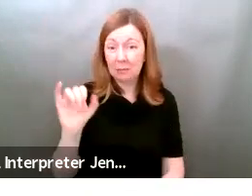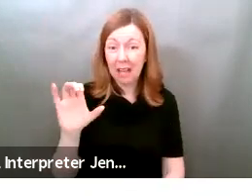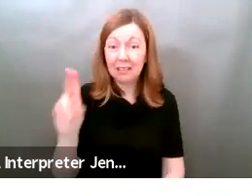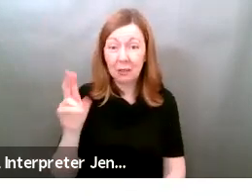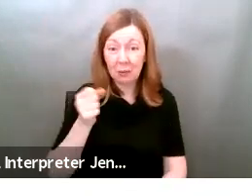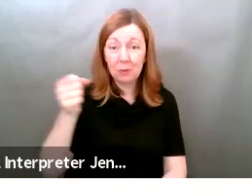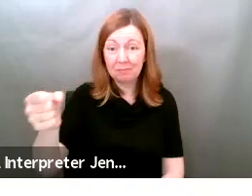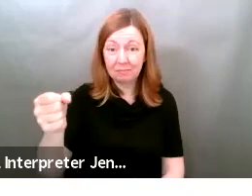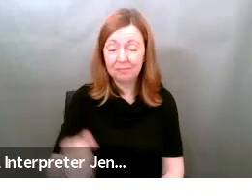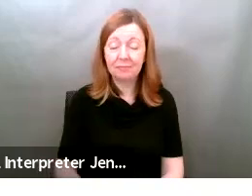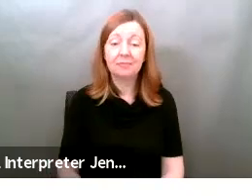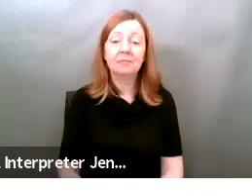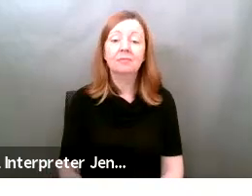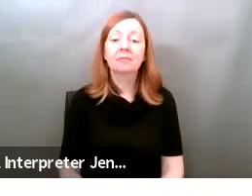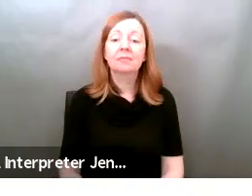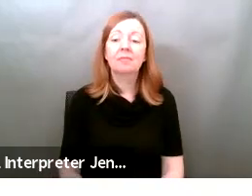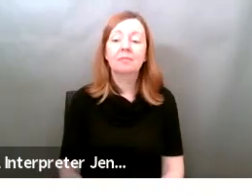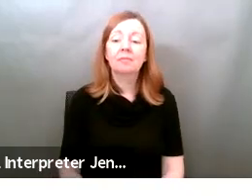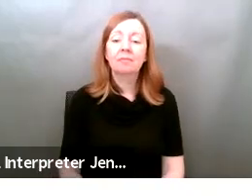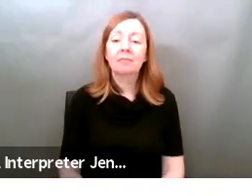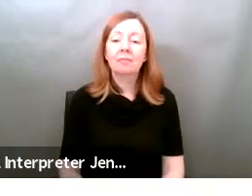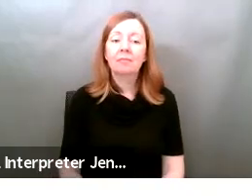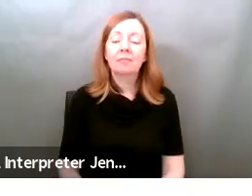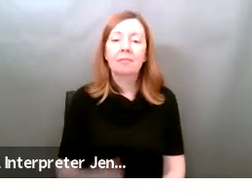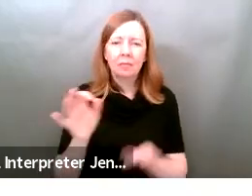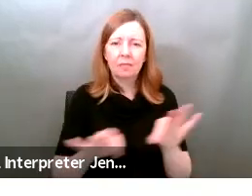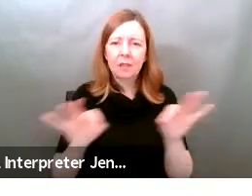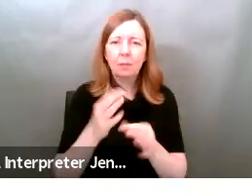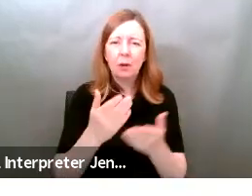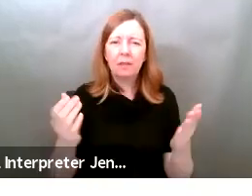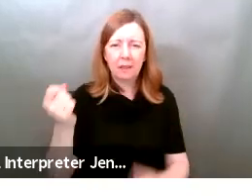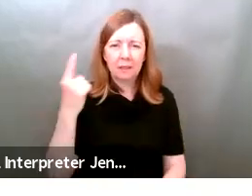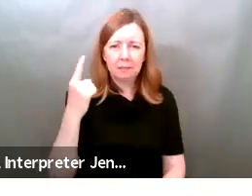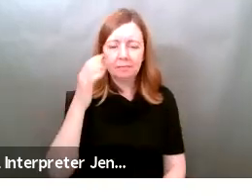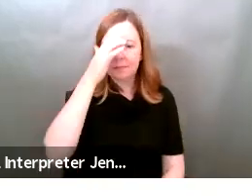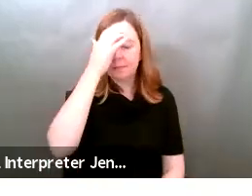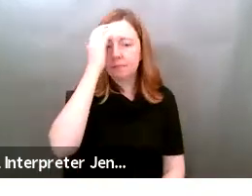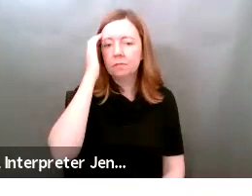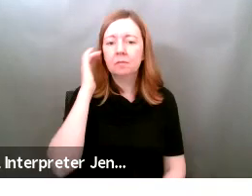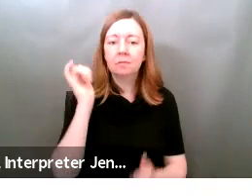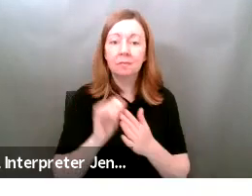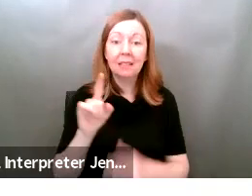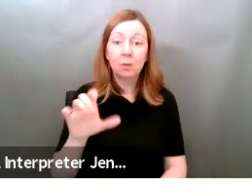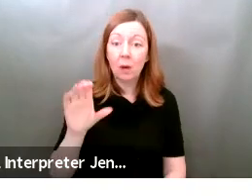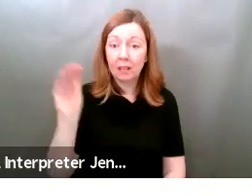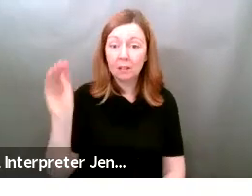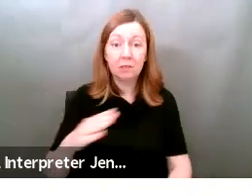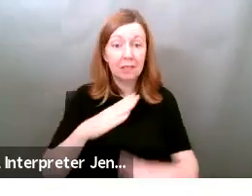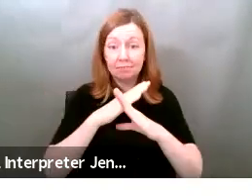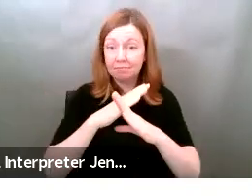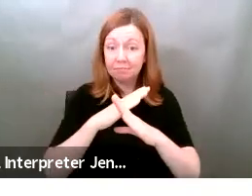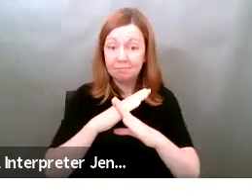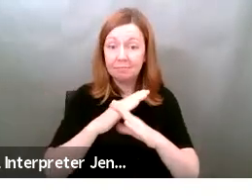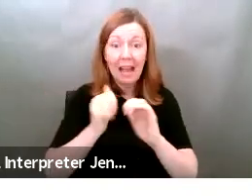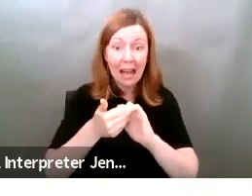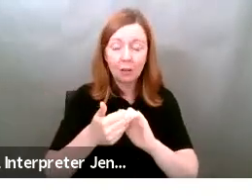care. A couple of really good things to know about this is, one, it is 100% preventable by